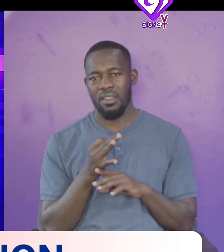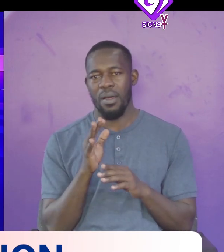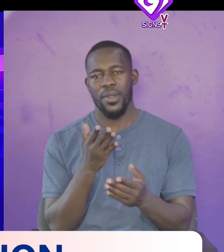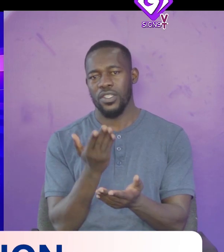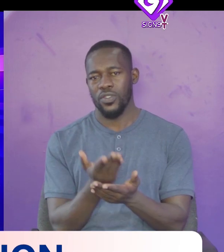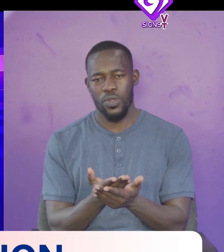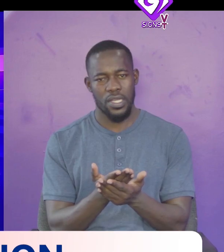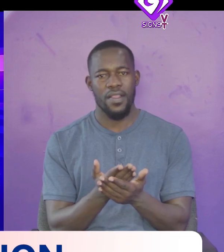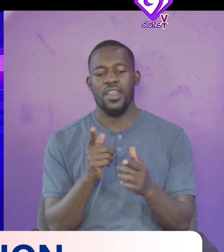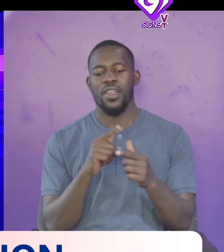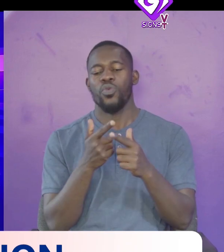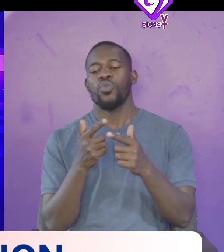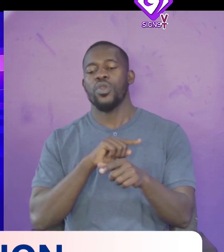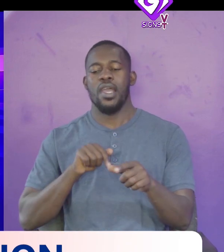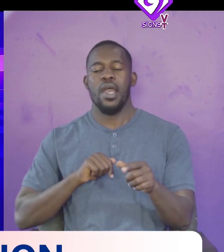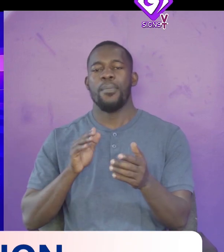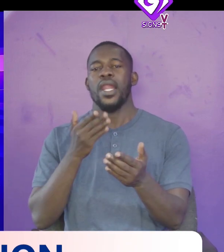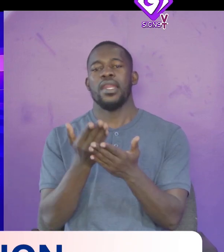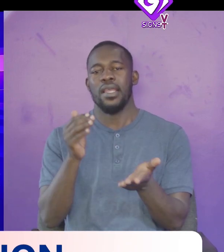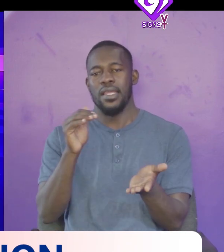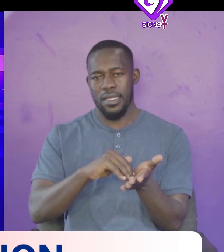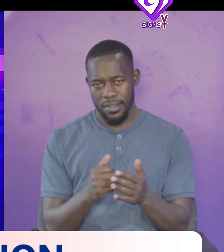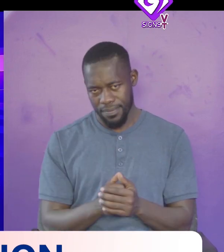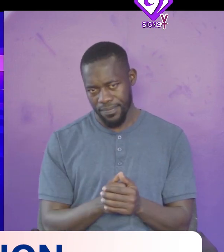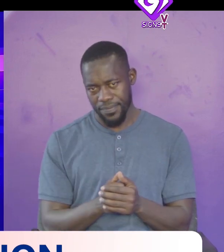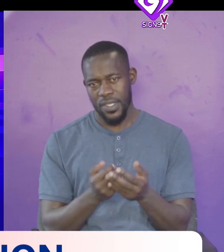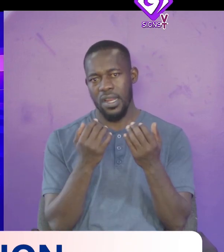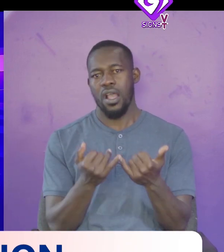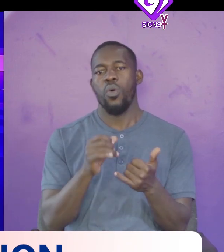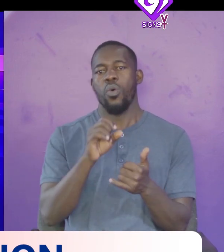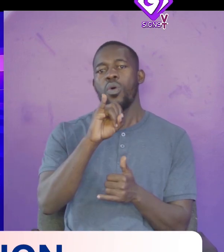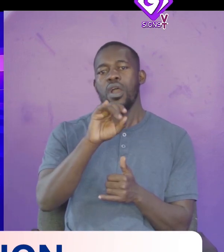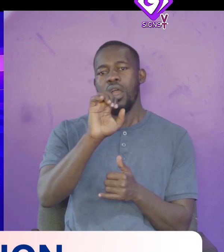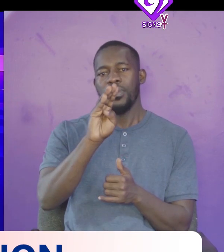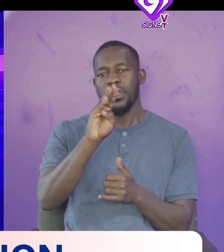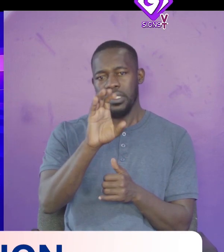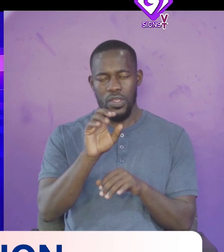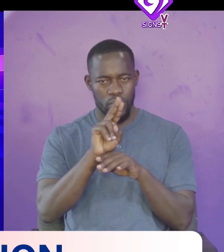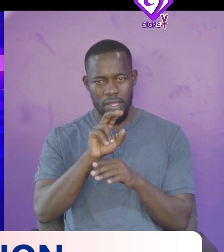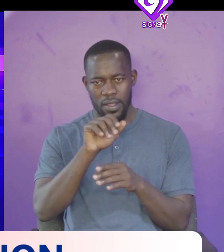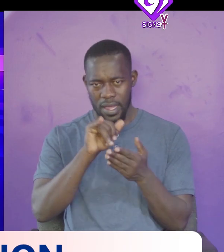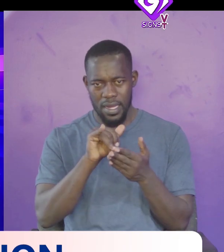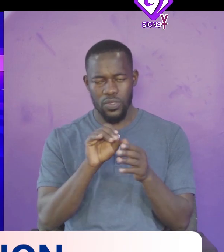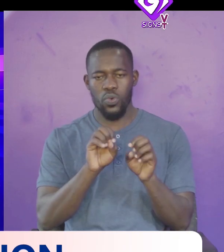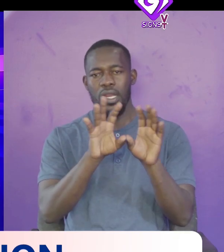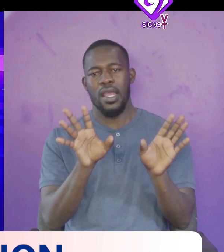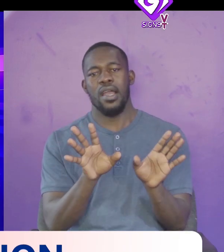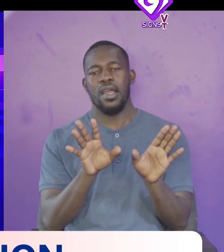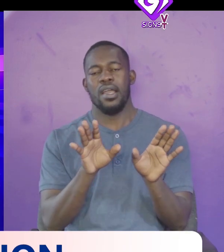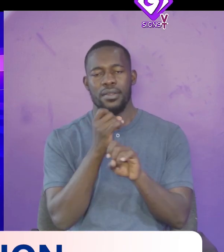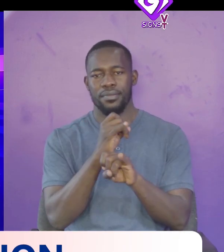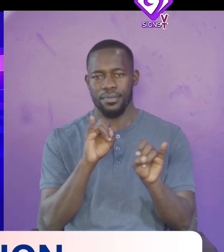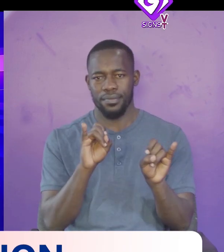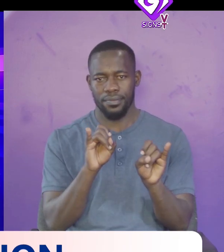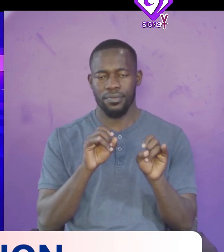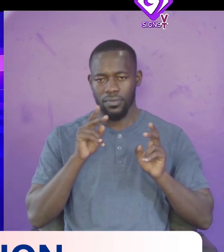applied afresh. Okay. So now the question that happens, IBC is using that technicality to clear independent candidates. And we wrote to them on the